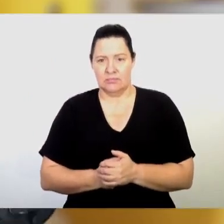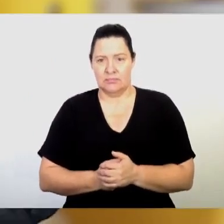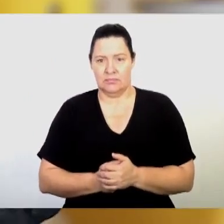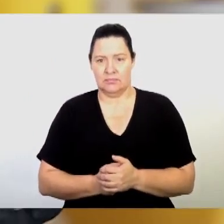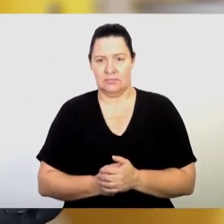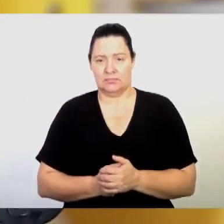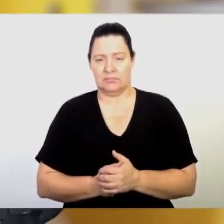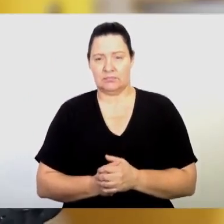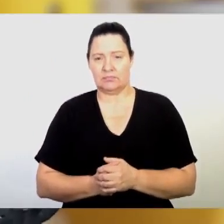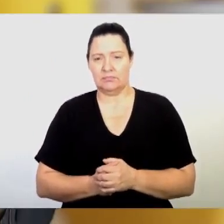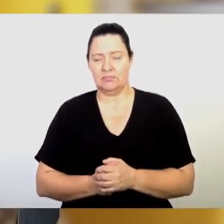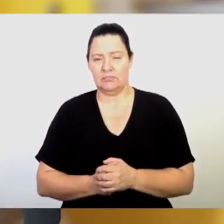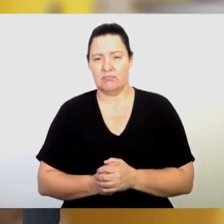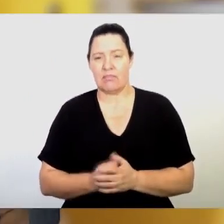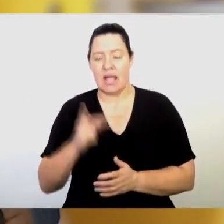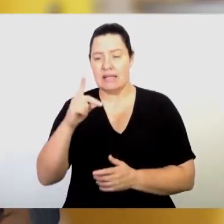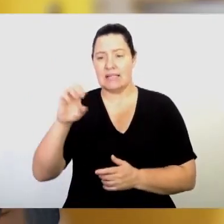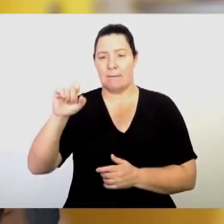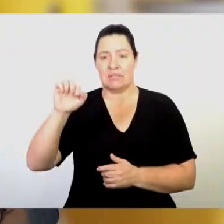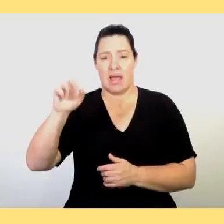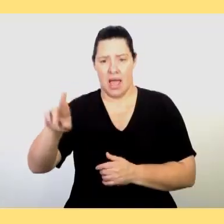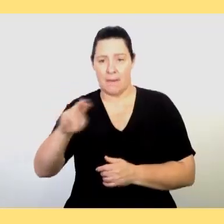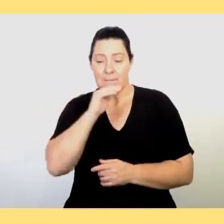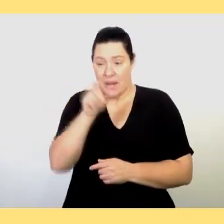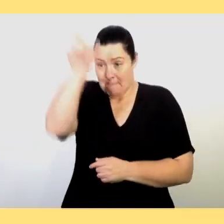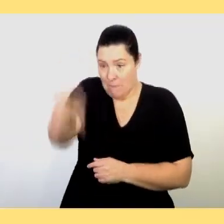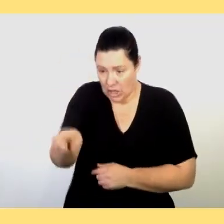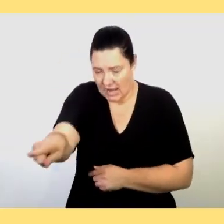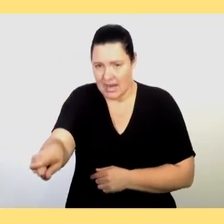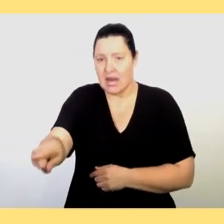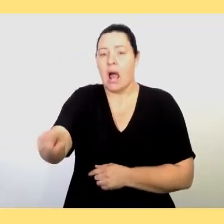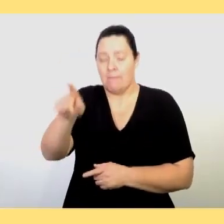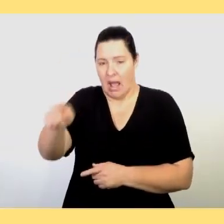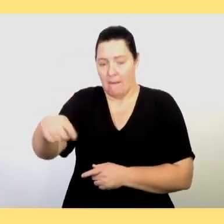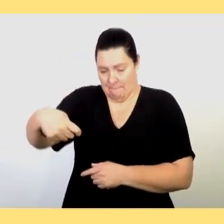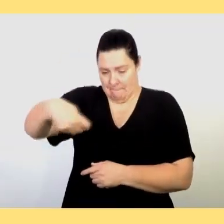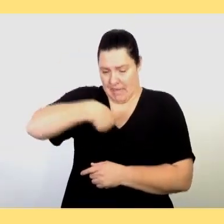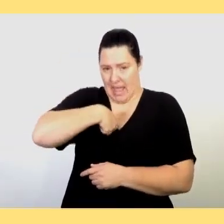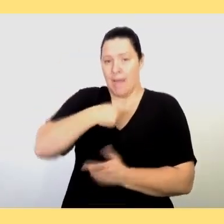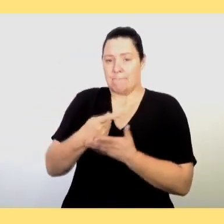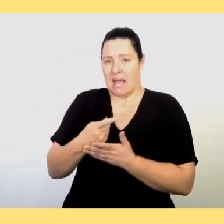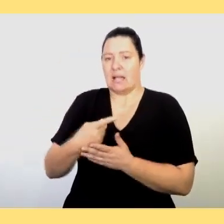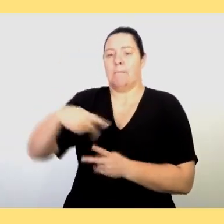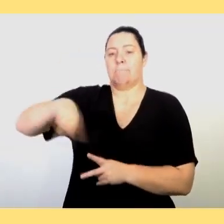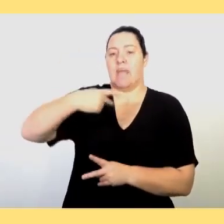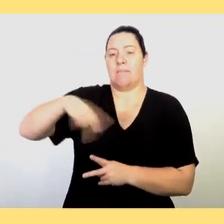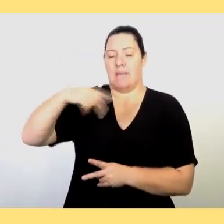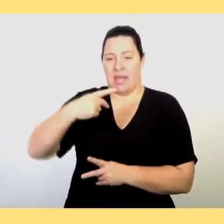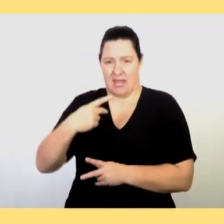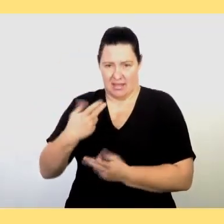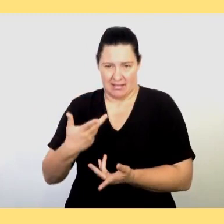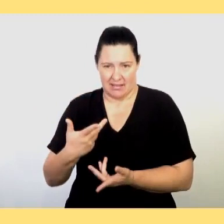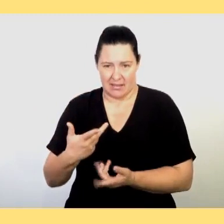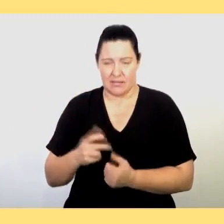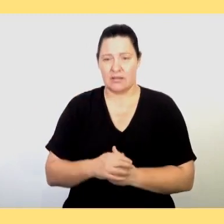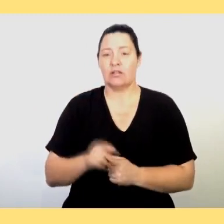a later date. A debtor, the person that owes other businesses money. Okay?